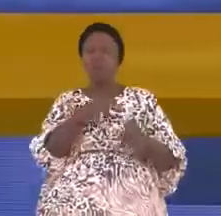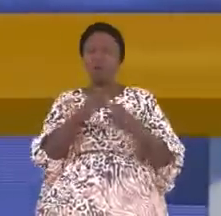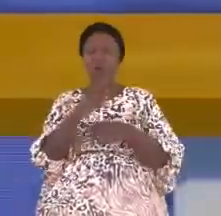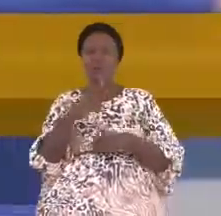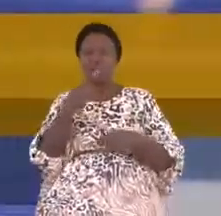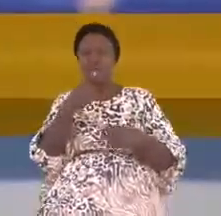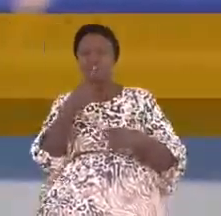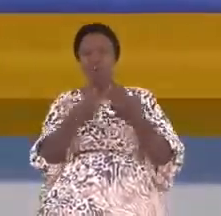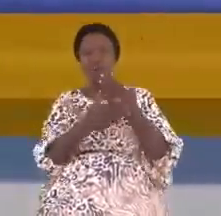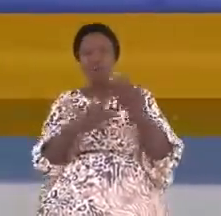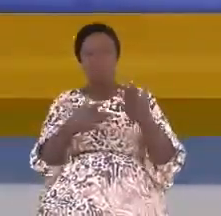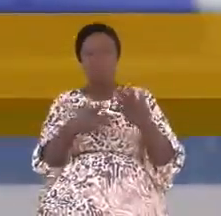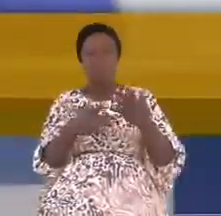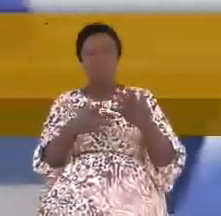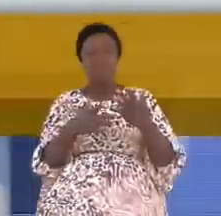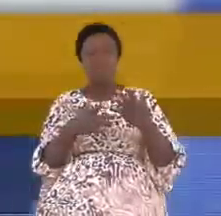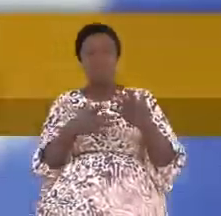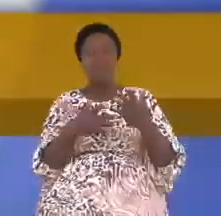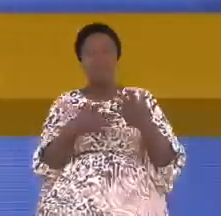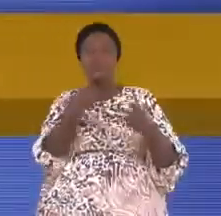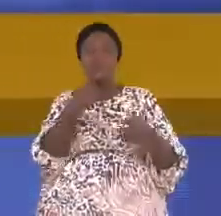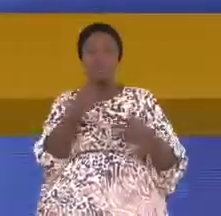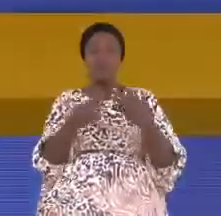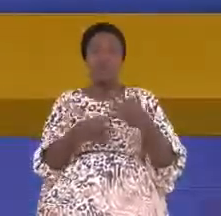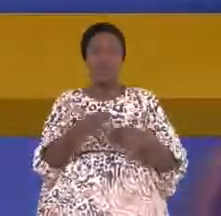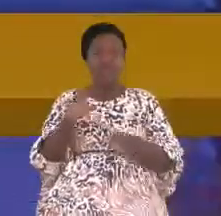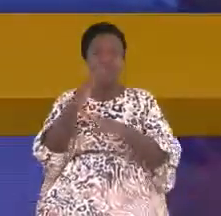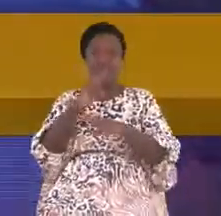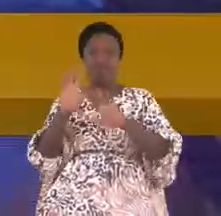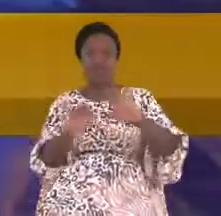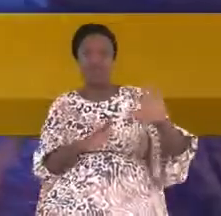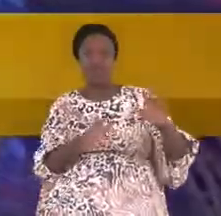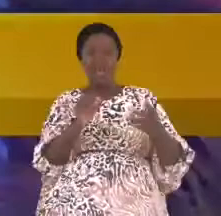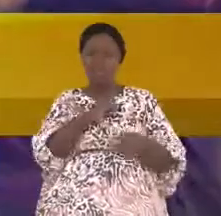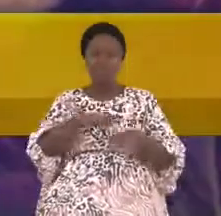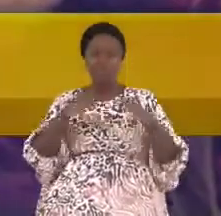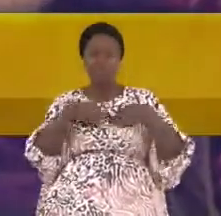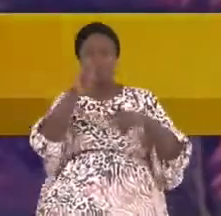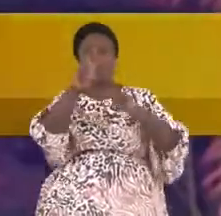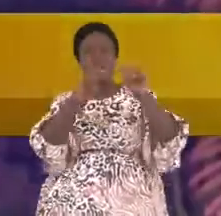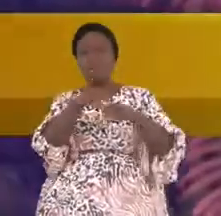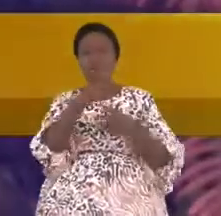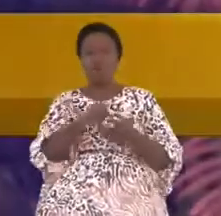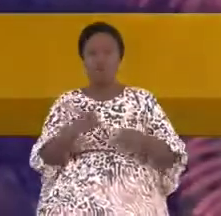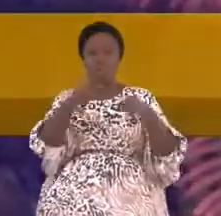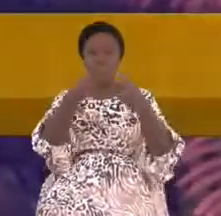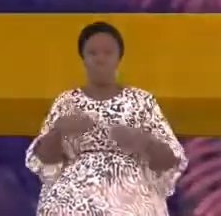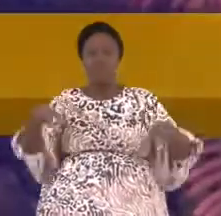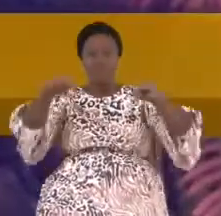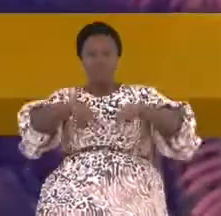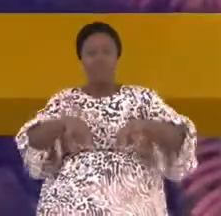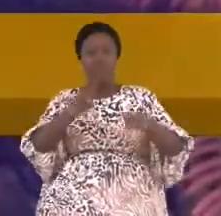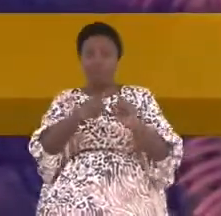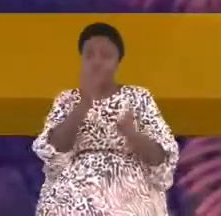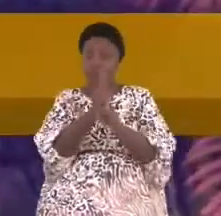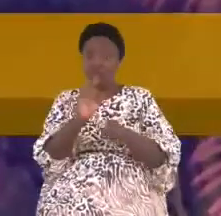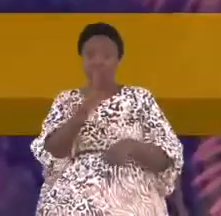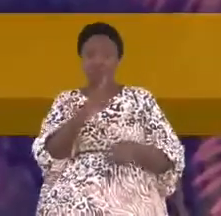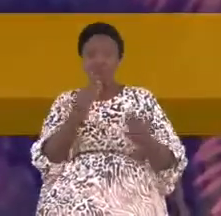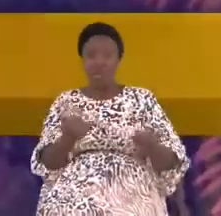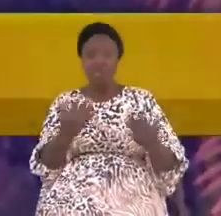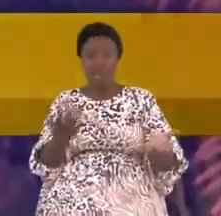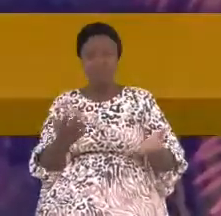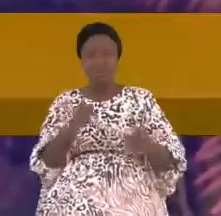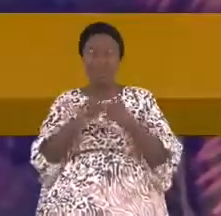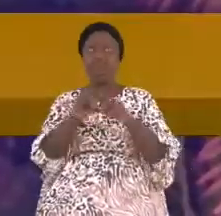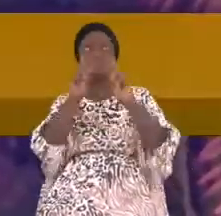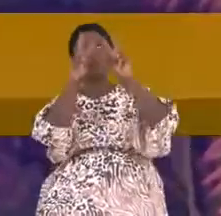don't have to climb or descent any valley just where you are you look up like this to the